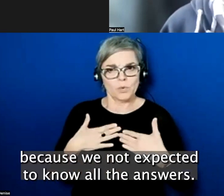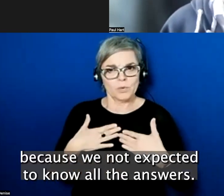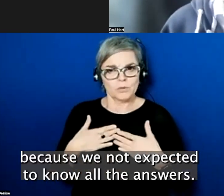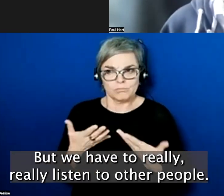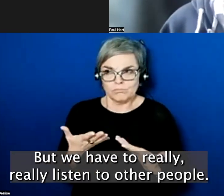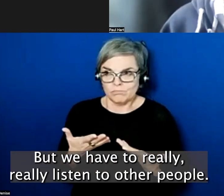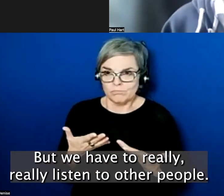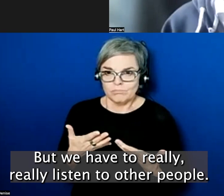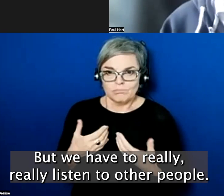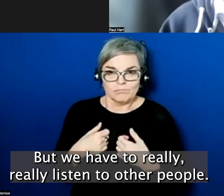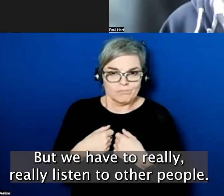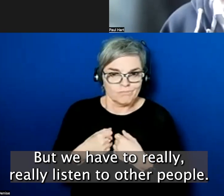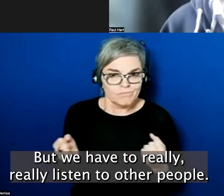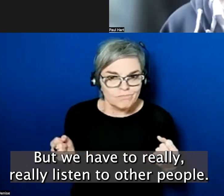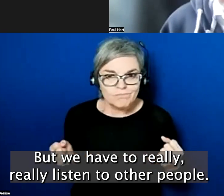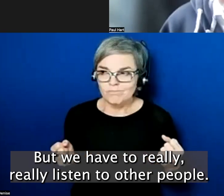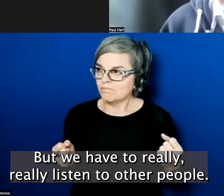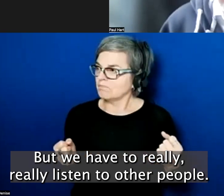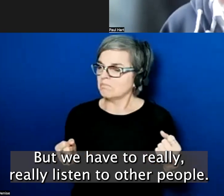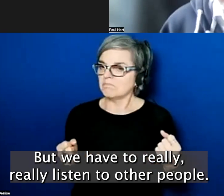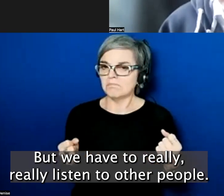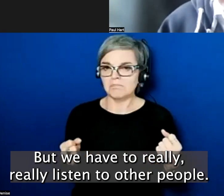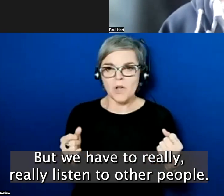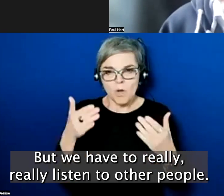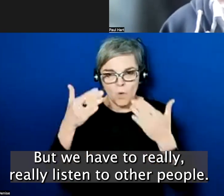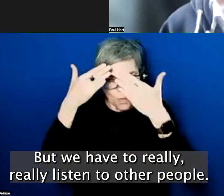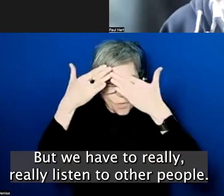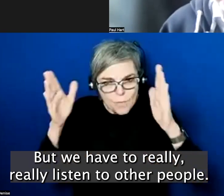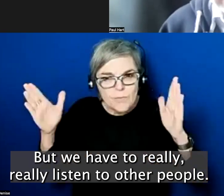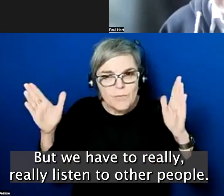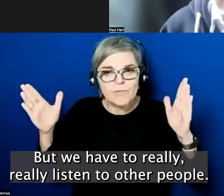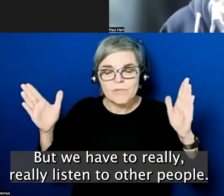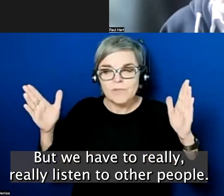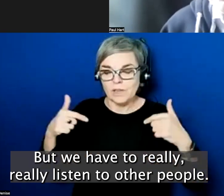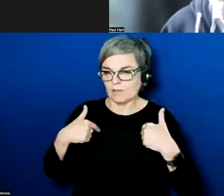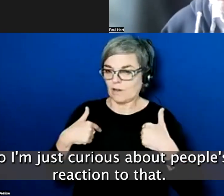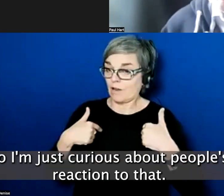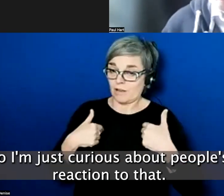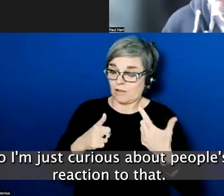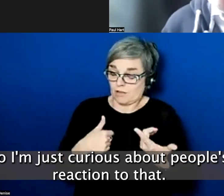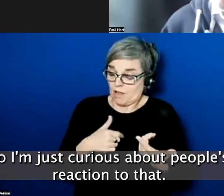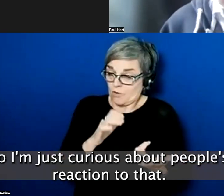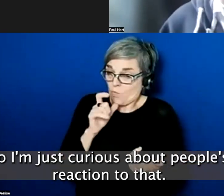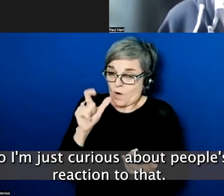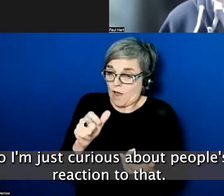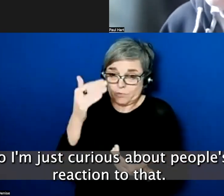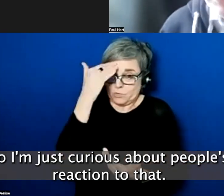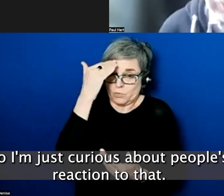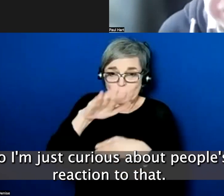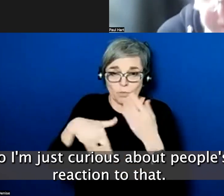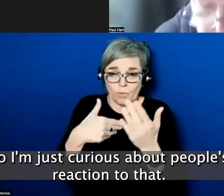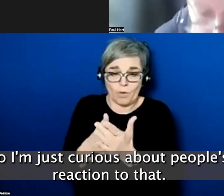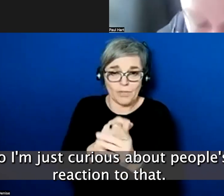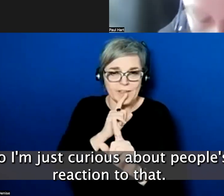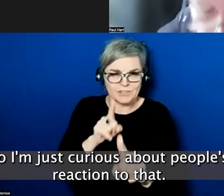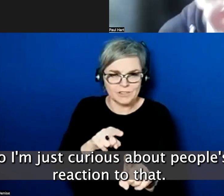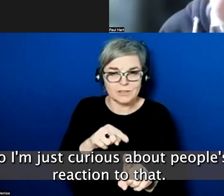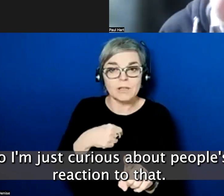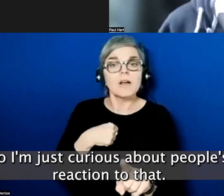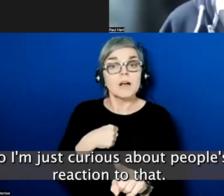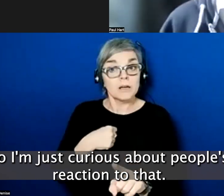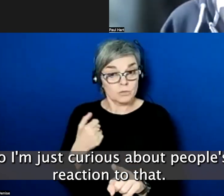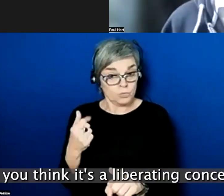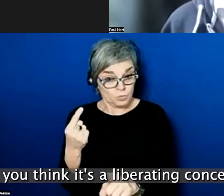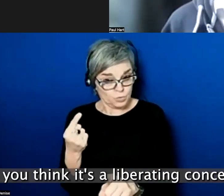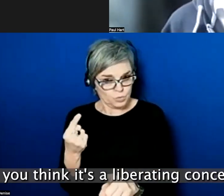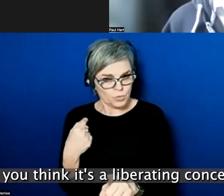the answers, but we have to really listen to other people. So what I'm just curious about people's